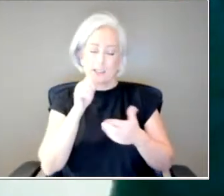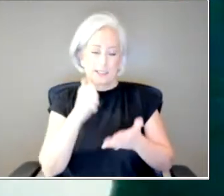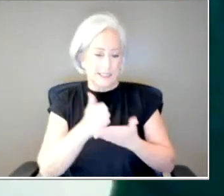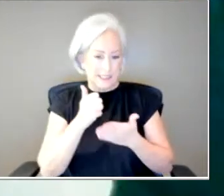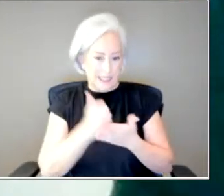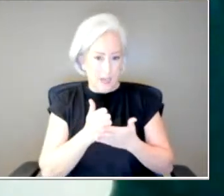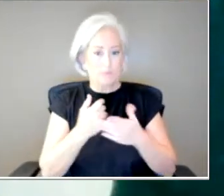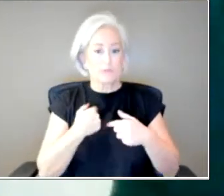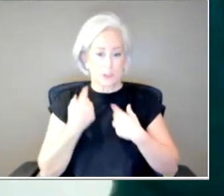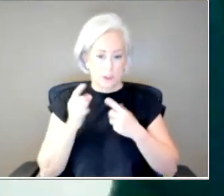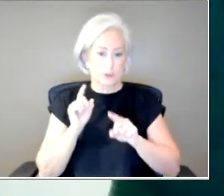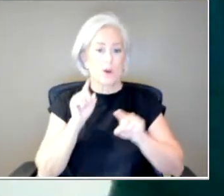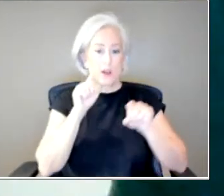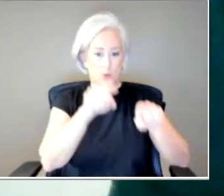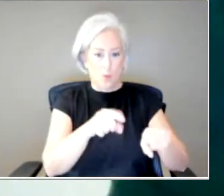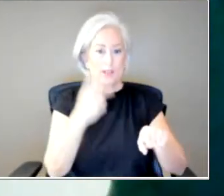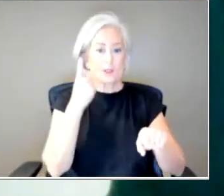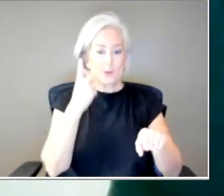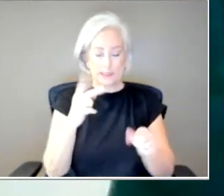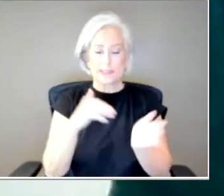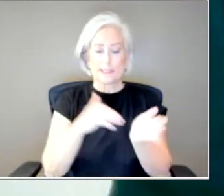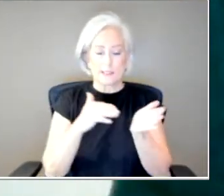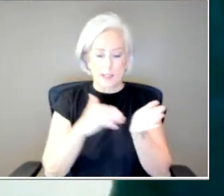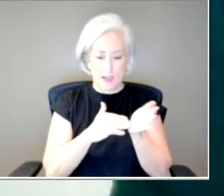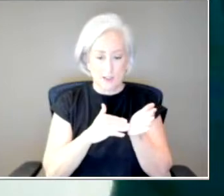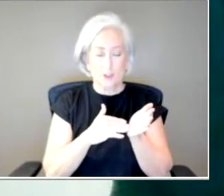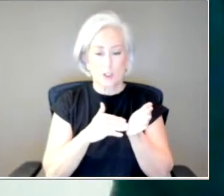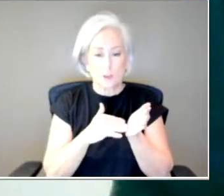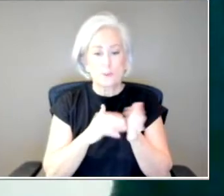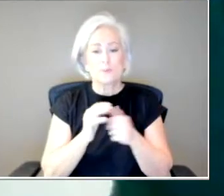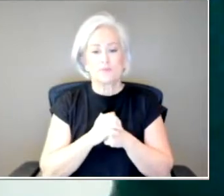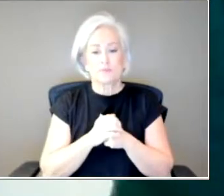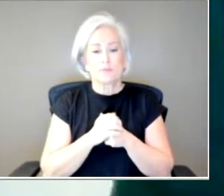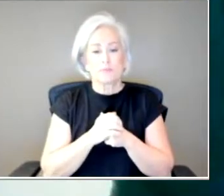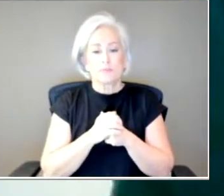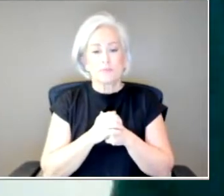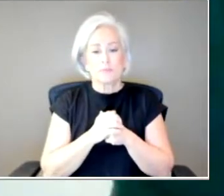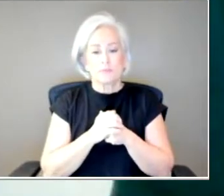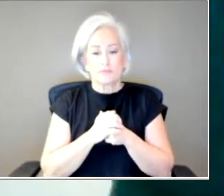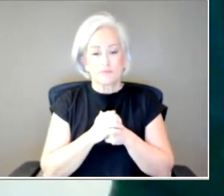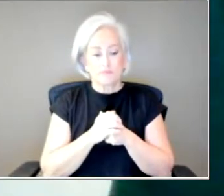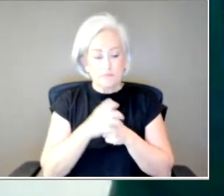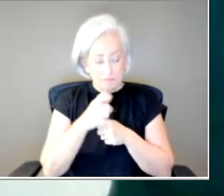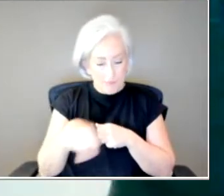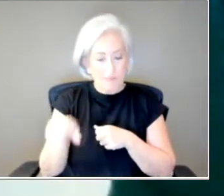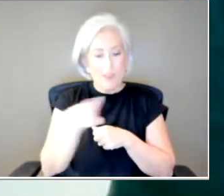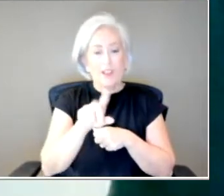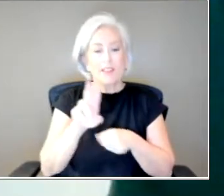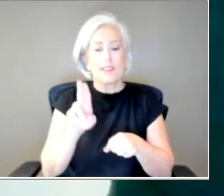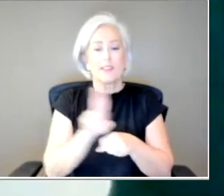went to see a doctor, and they used the